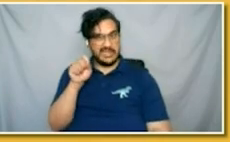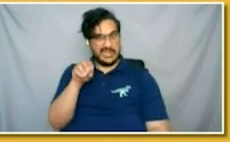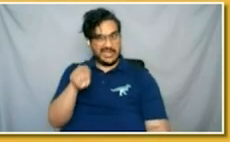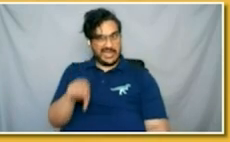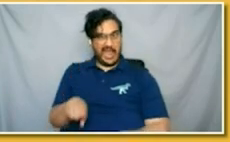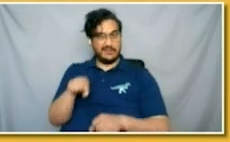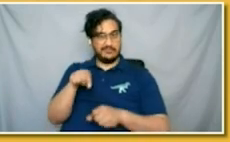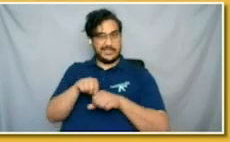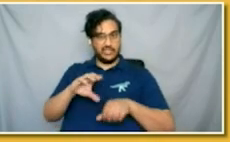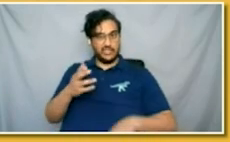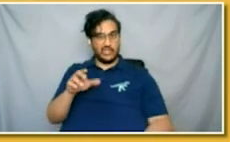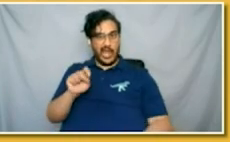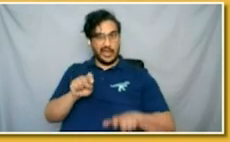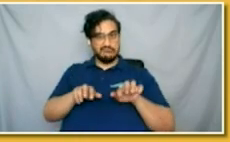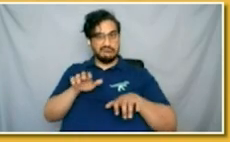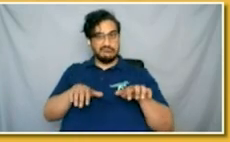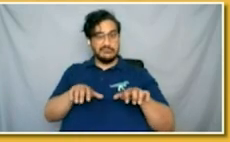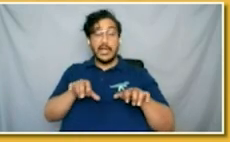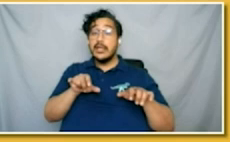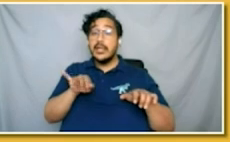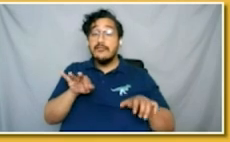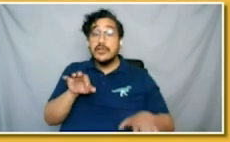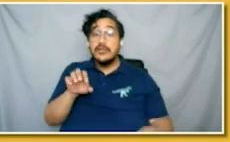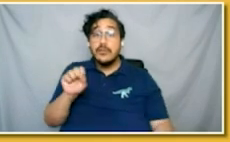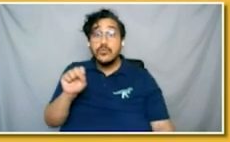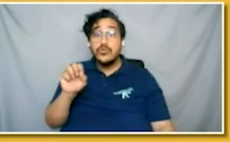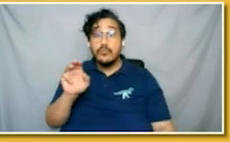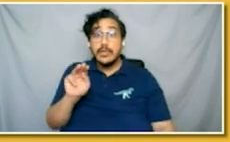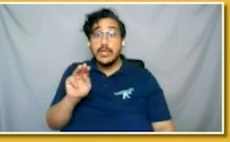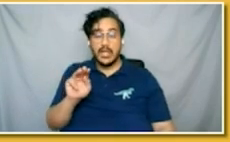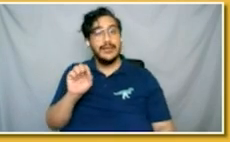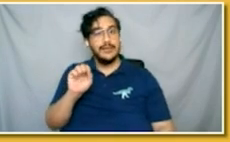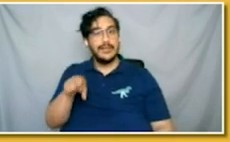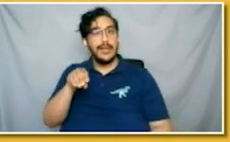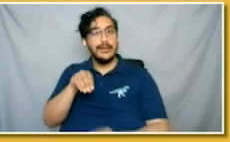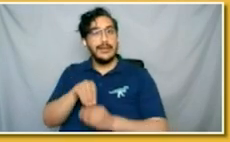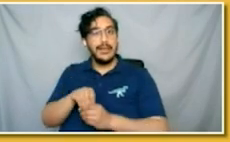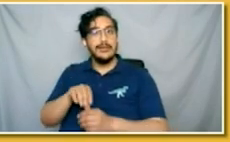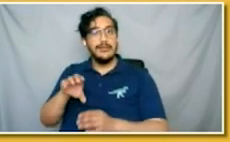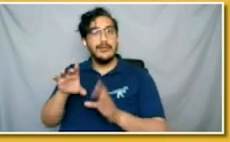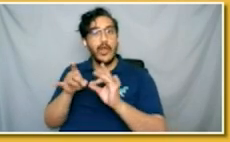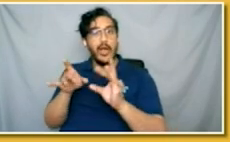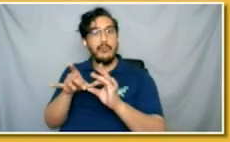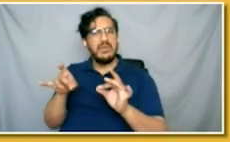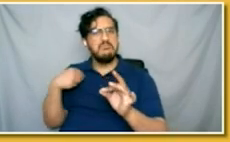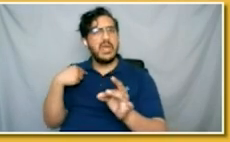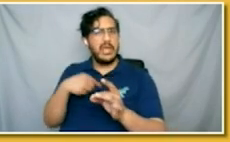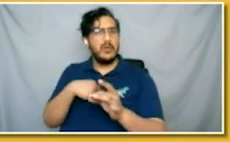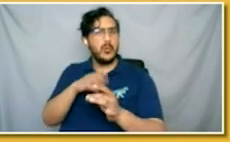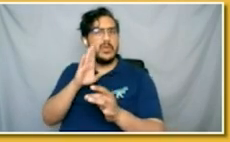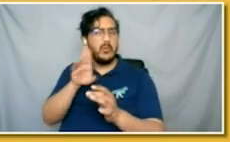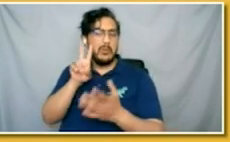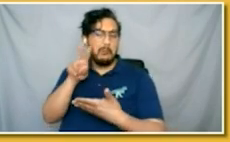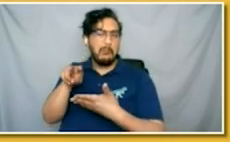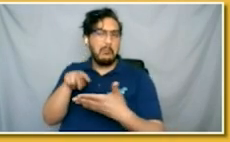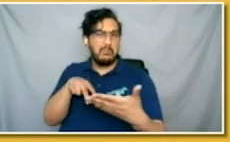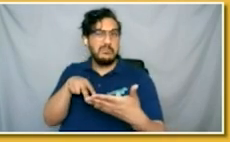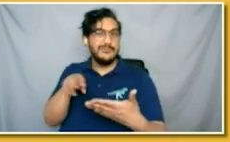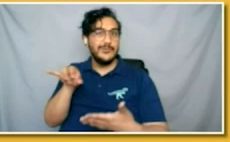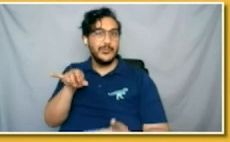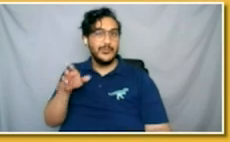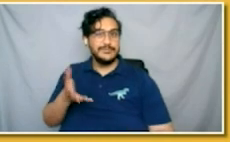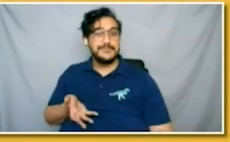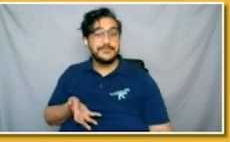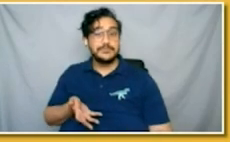joining us on social media, you can leave your questions in the comment and those will make their way to us as well. So with that, Ron, I'm